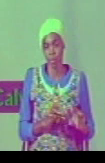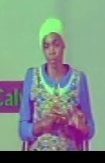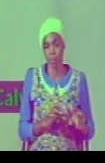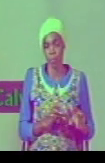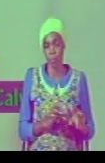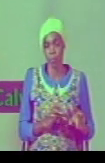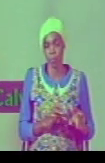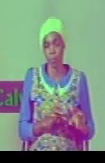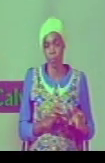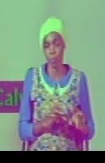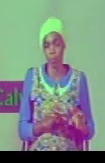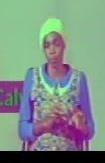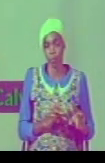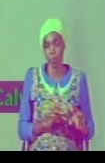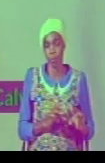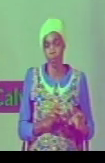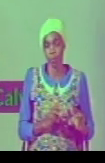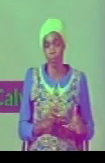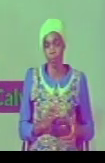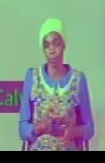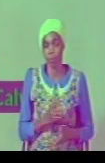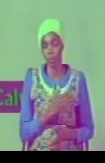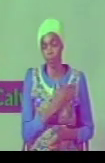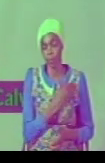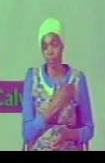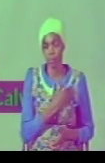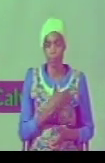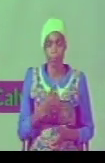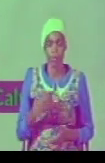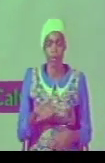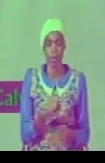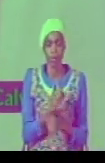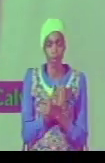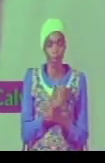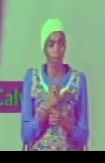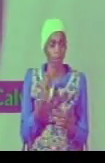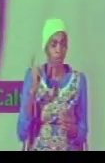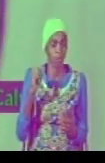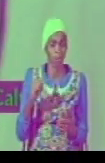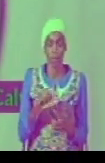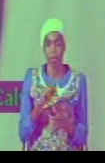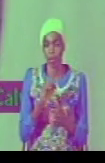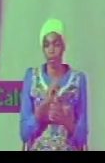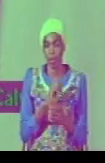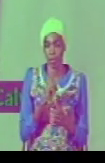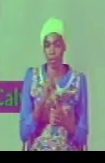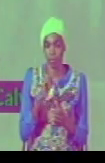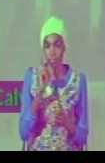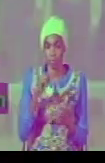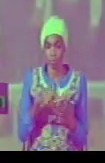and the love you shone that day on Calvary.